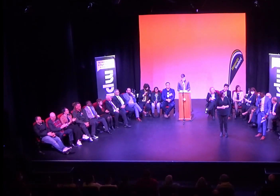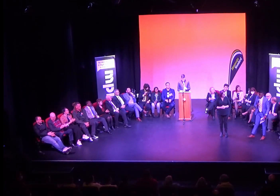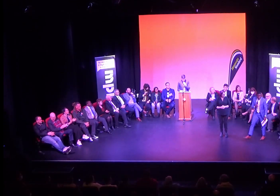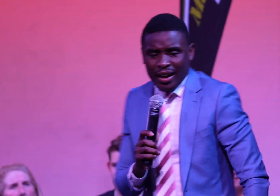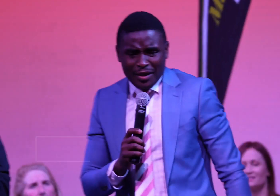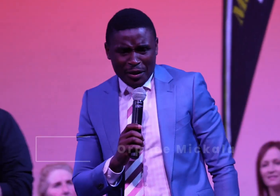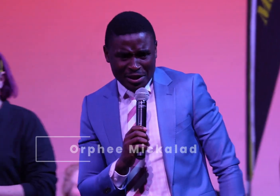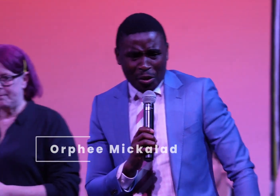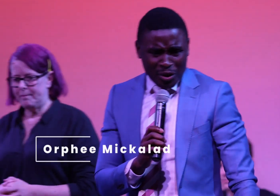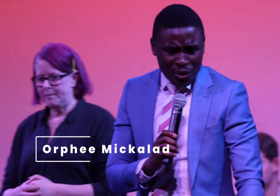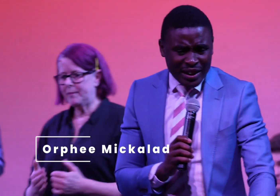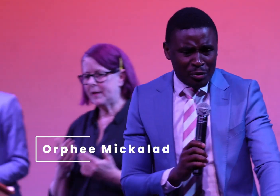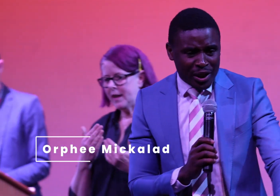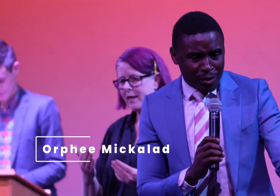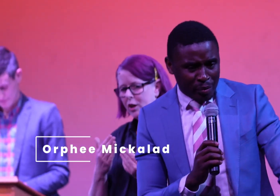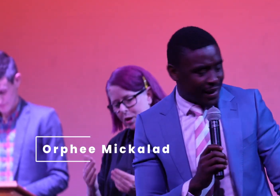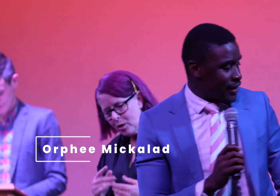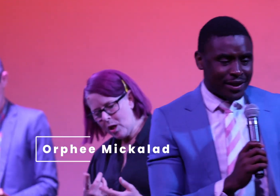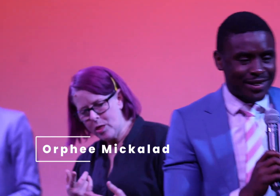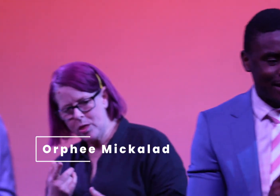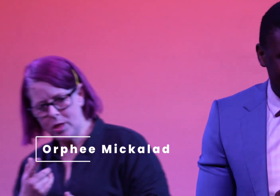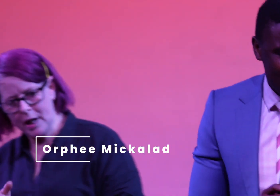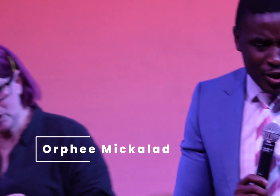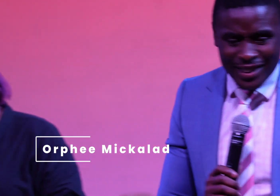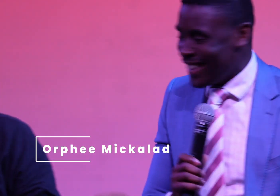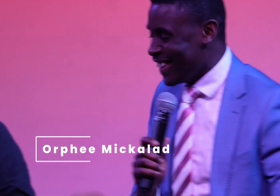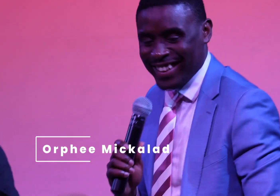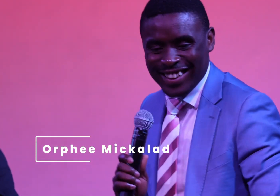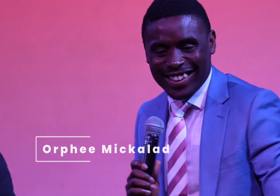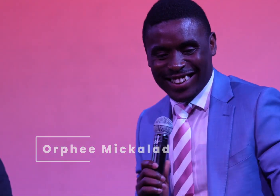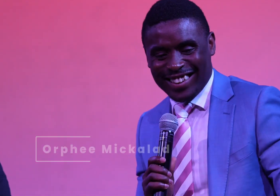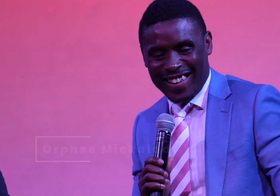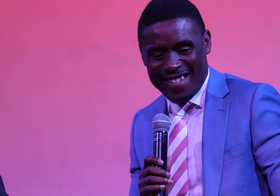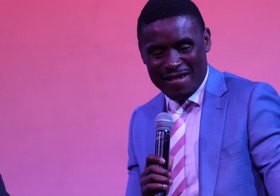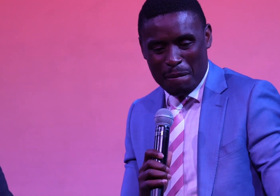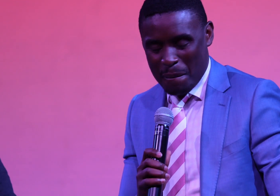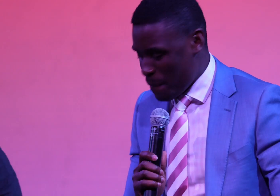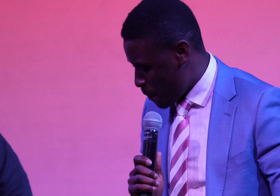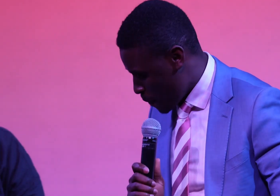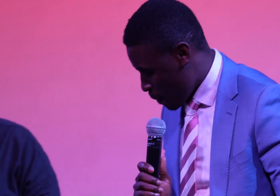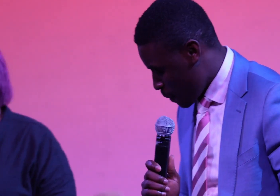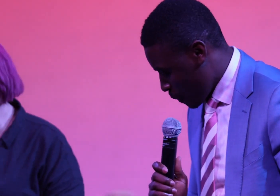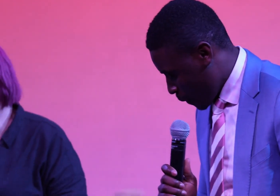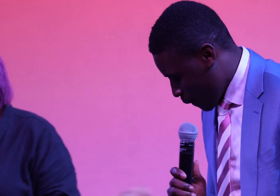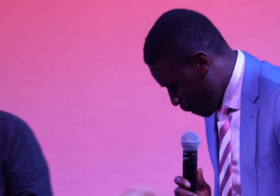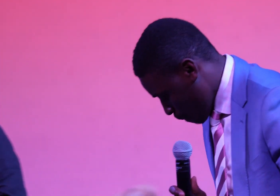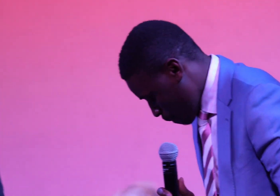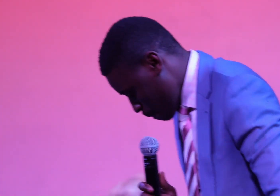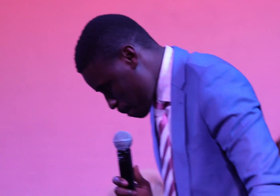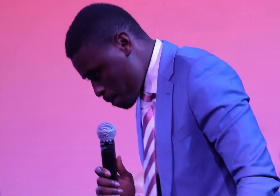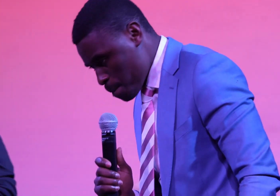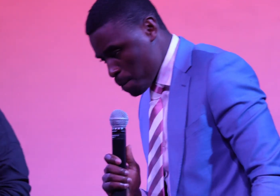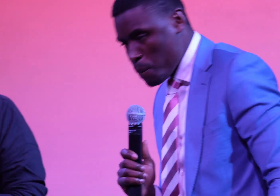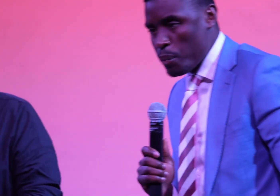Thank you. That was a loaded question. Can you please repeat this? Sorry. Not a problem. The council is often criticised